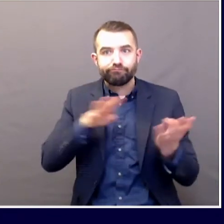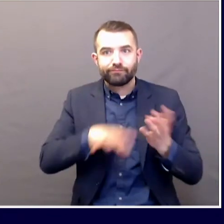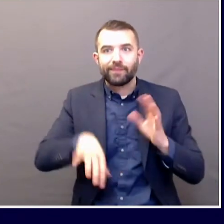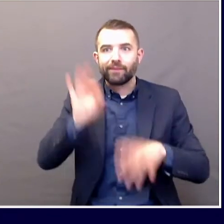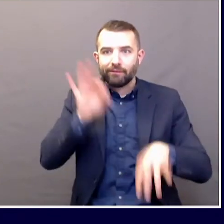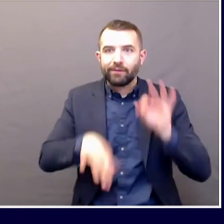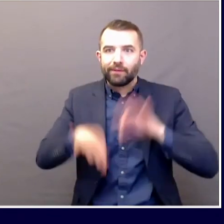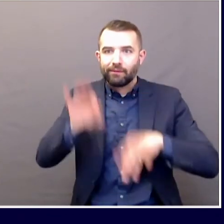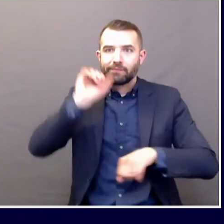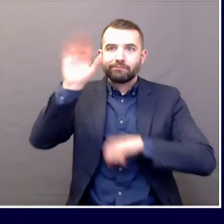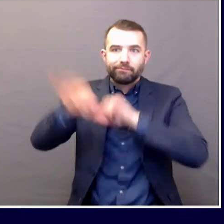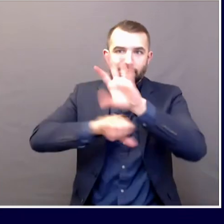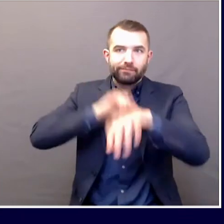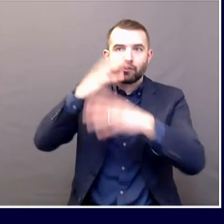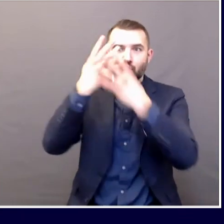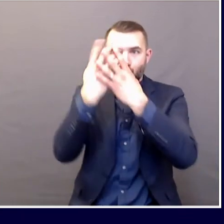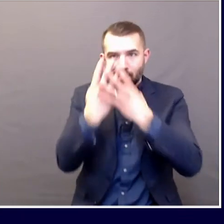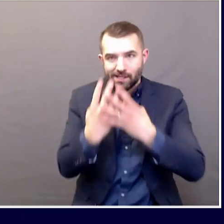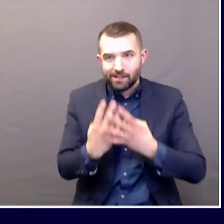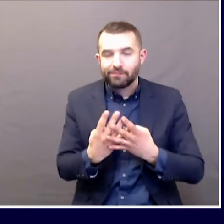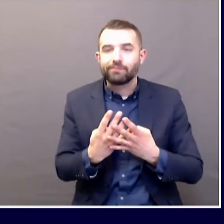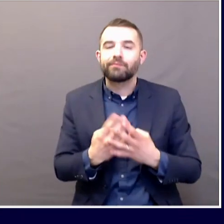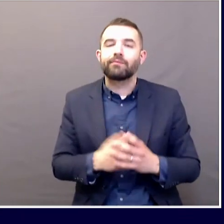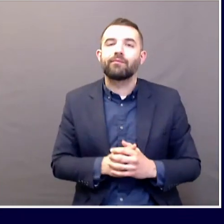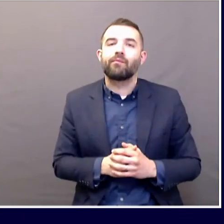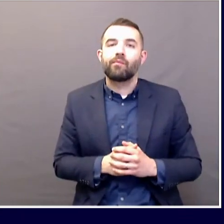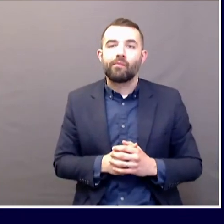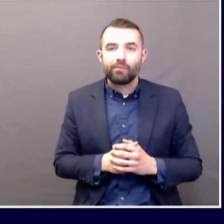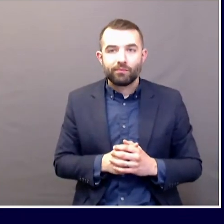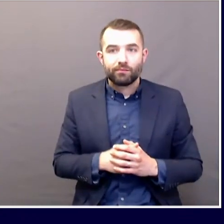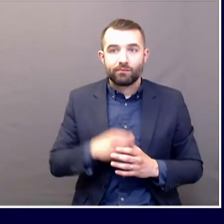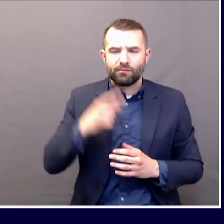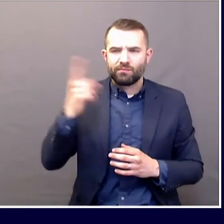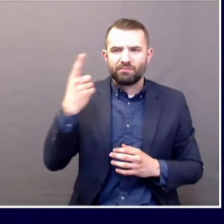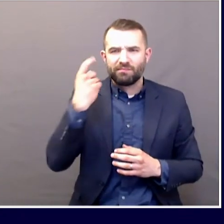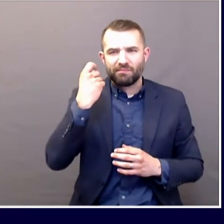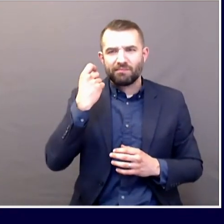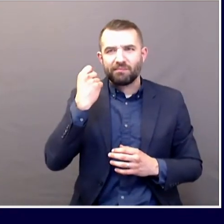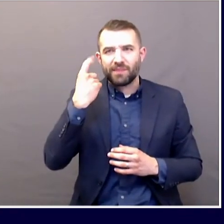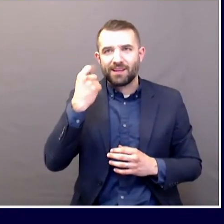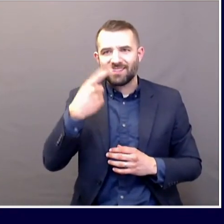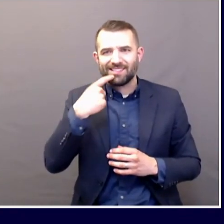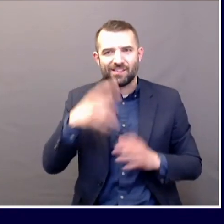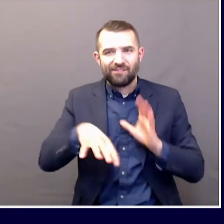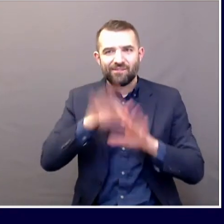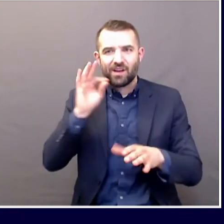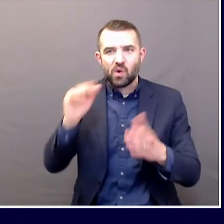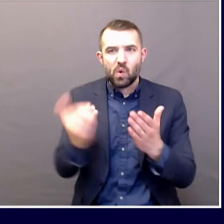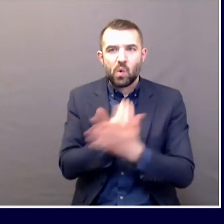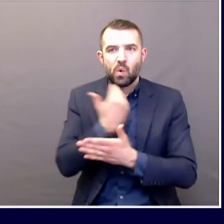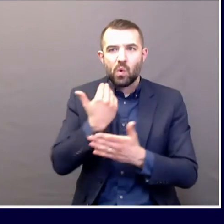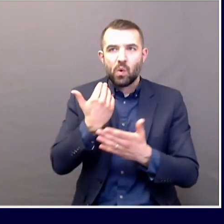from that's been discovered in New York? And are